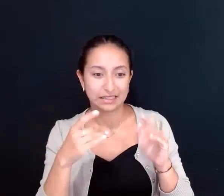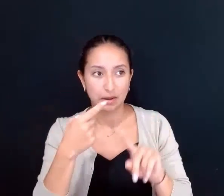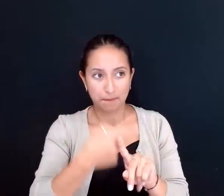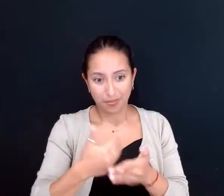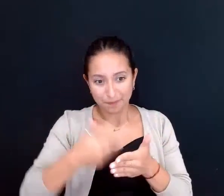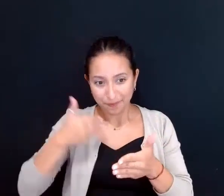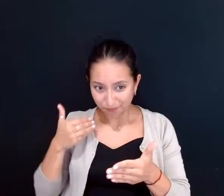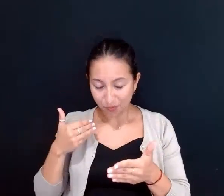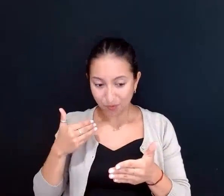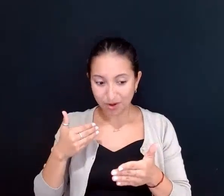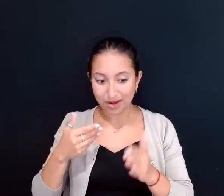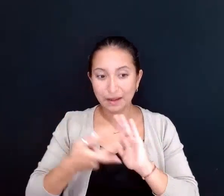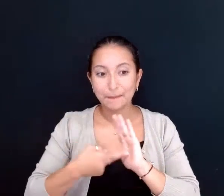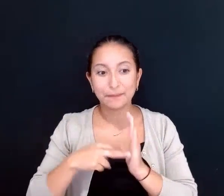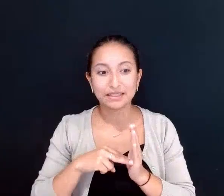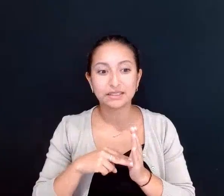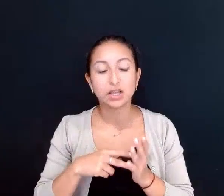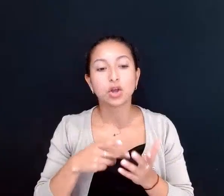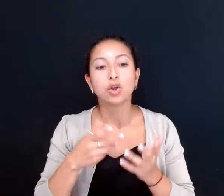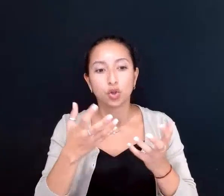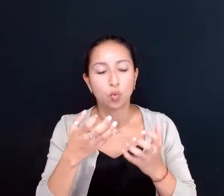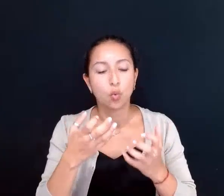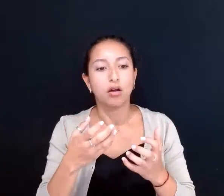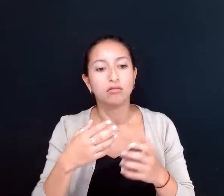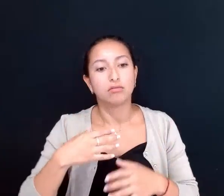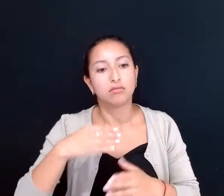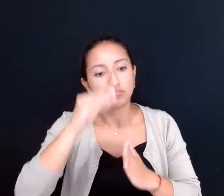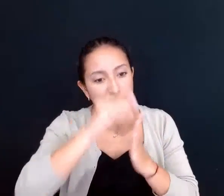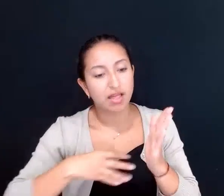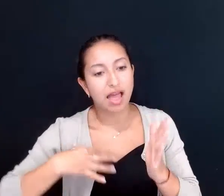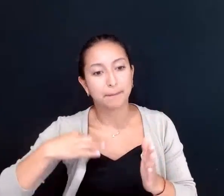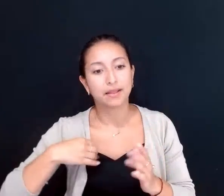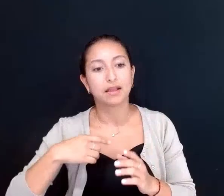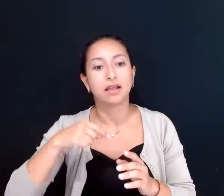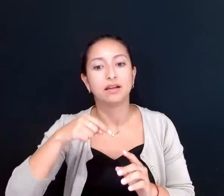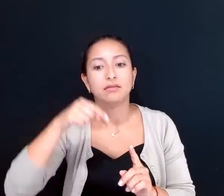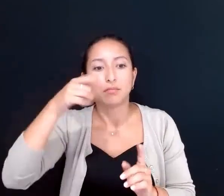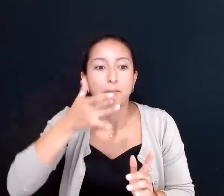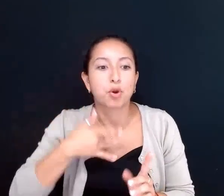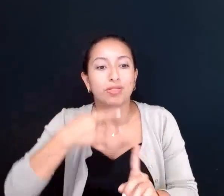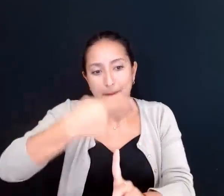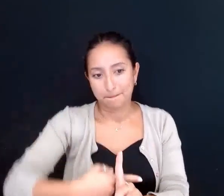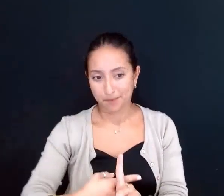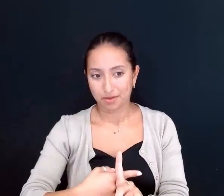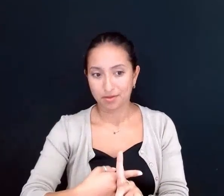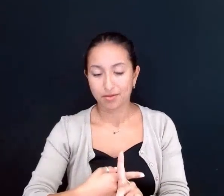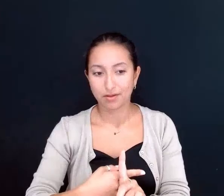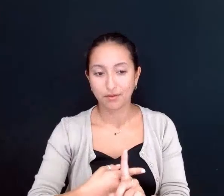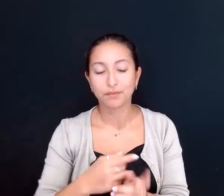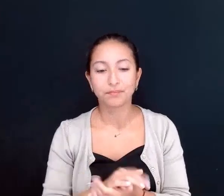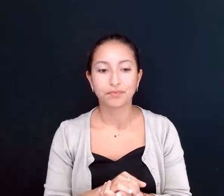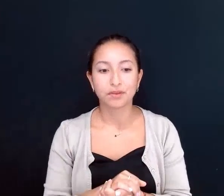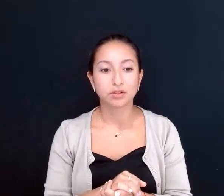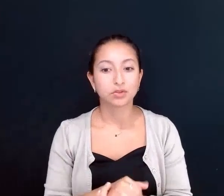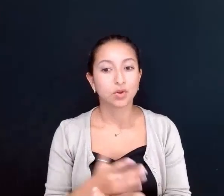month of is when we want to take the application as an Okay. adult. Yeah. So it's a little, but yes, as soon as